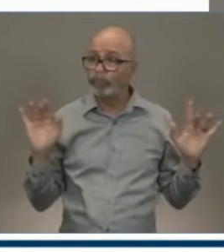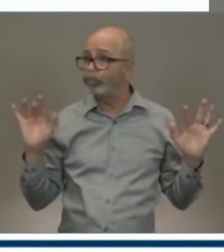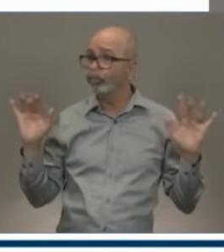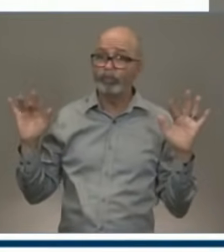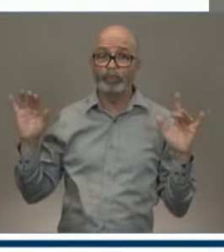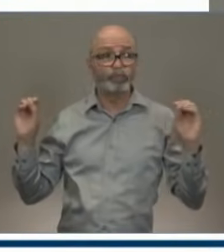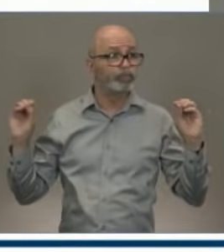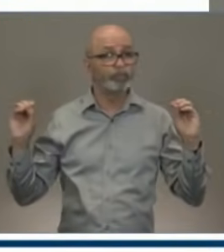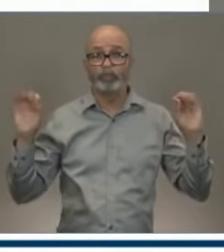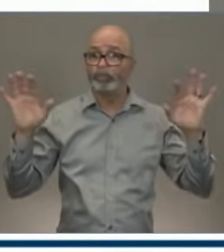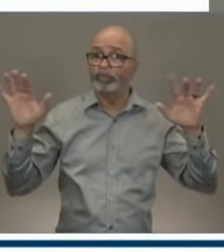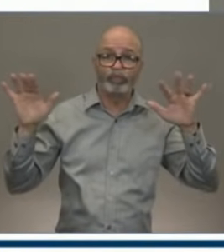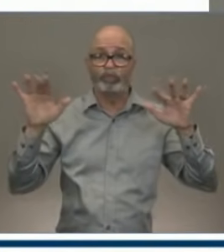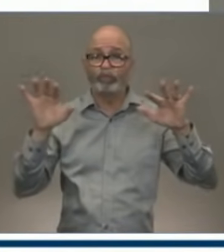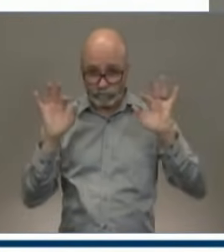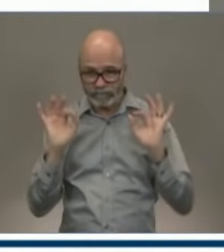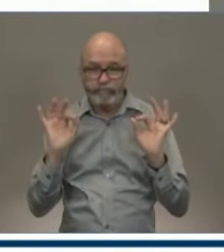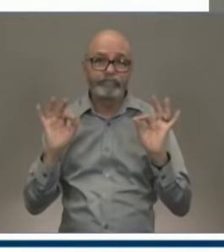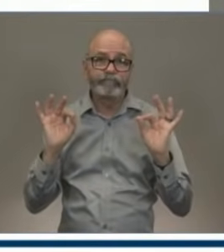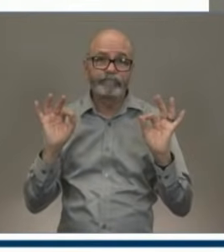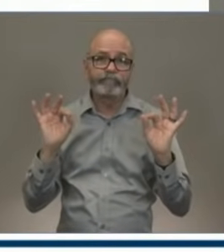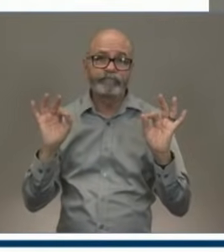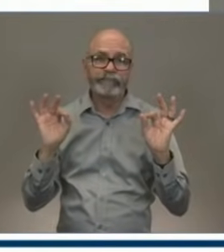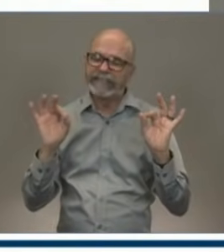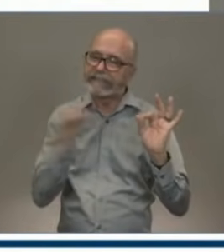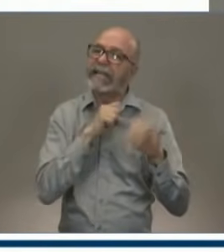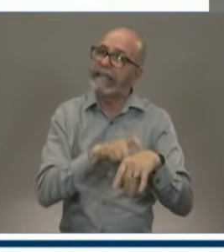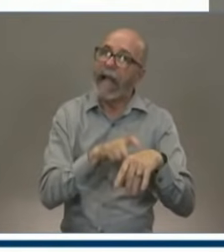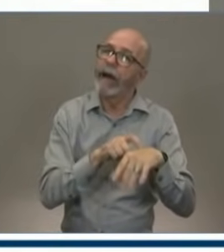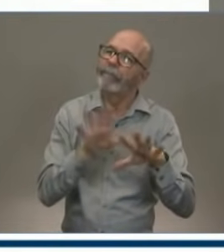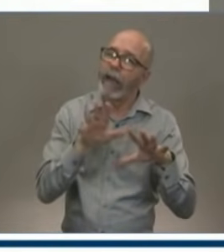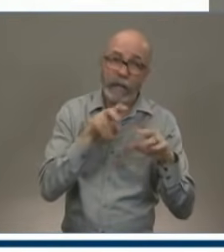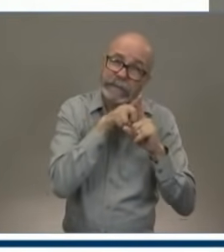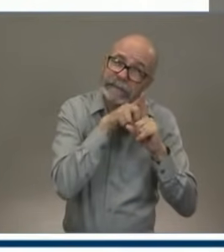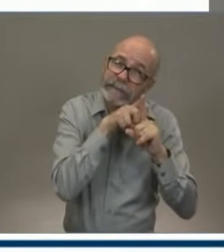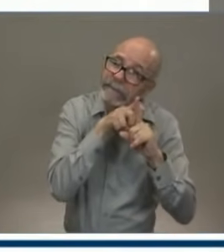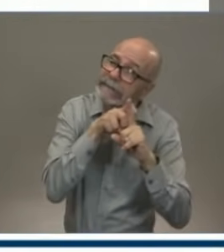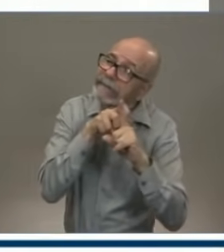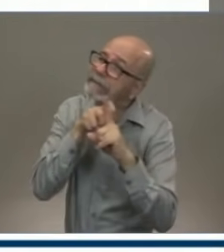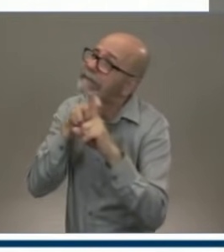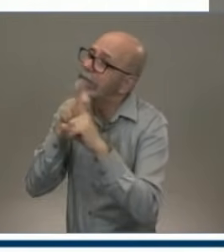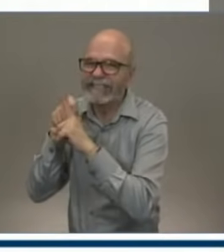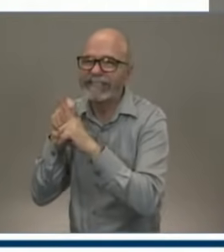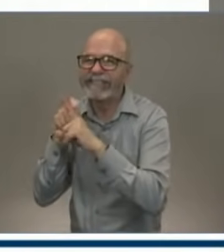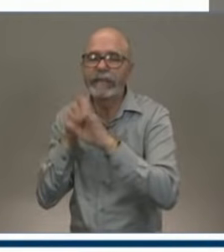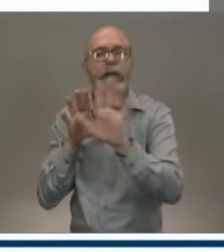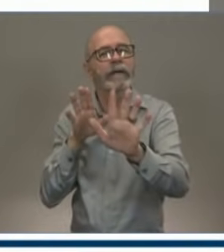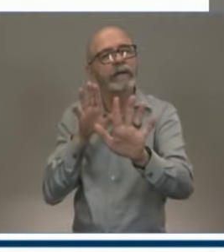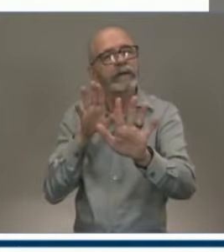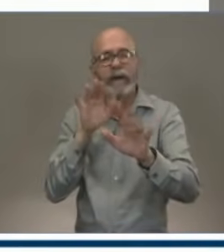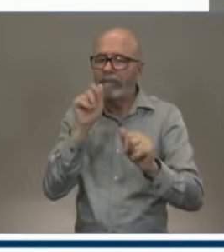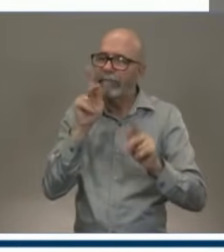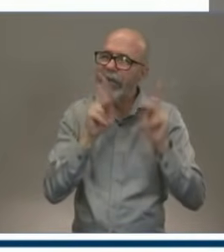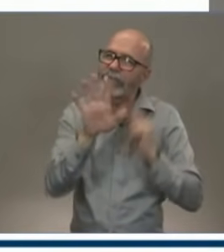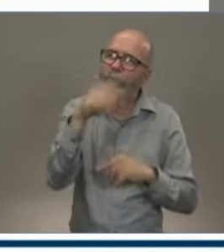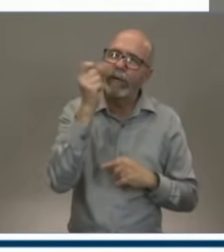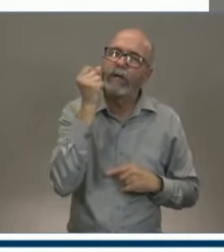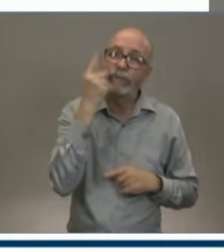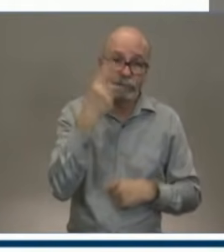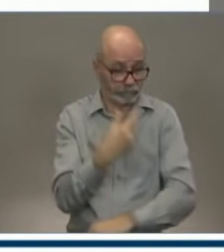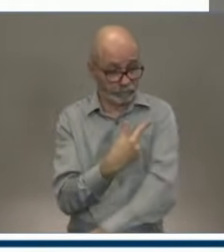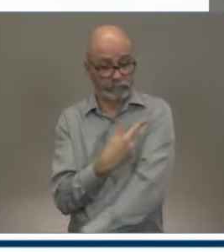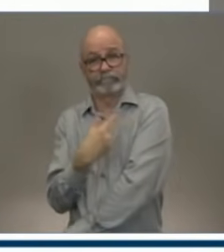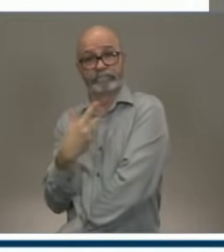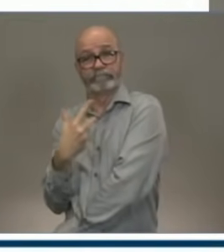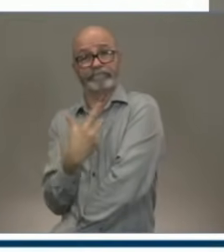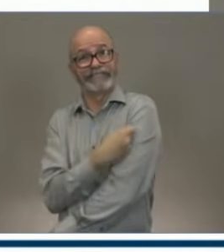protection into the community. I think it's important that people understand that vaccines themselves are